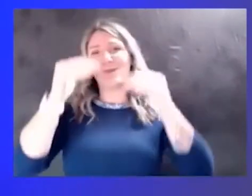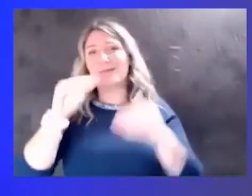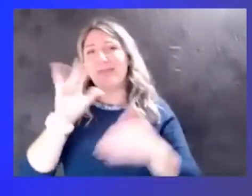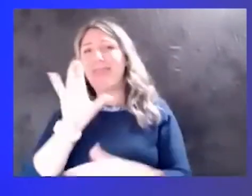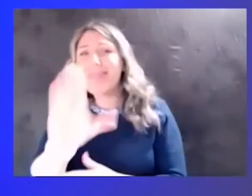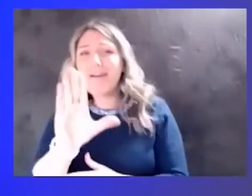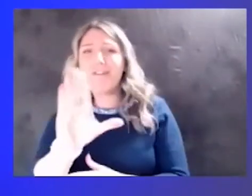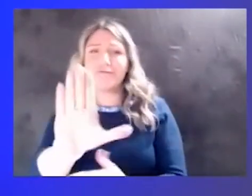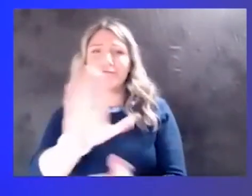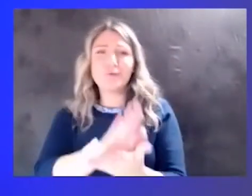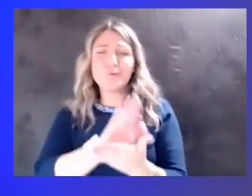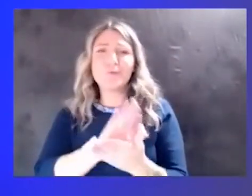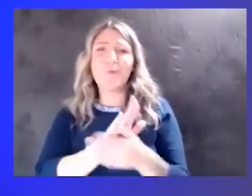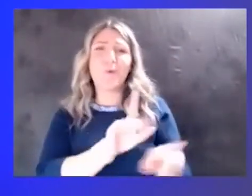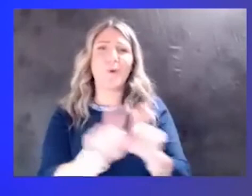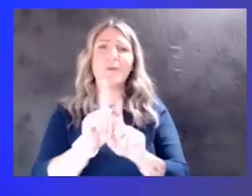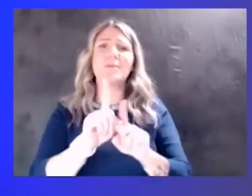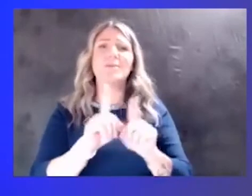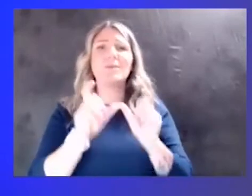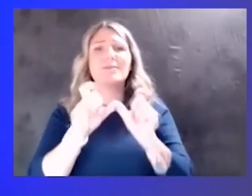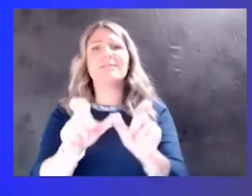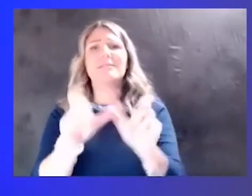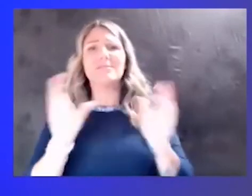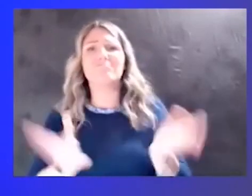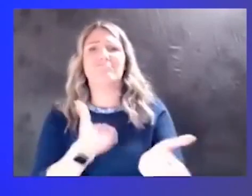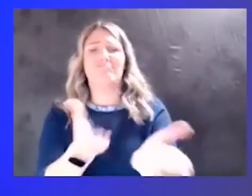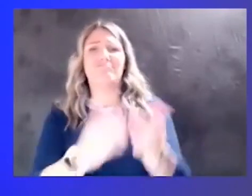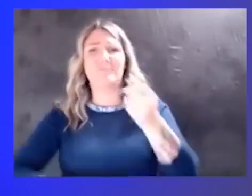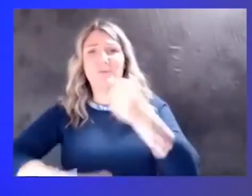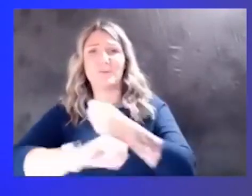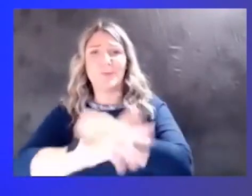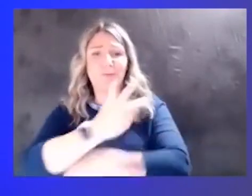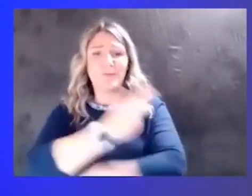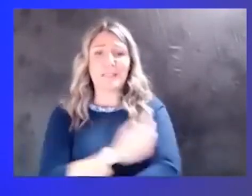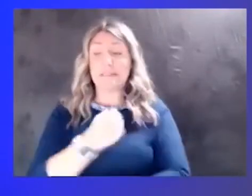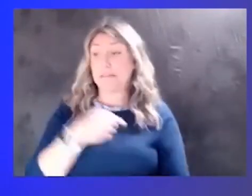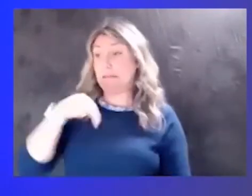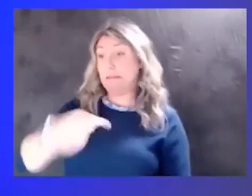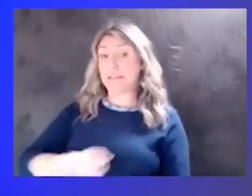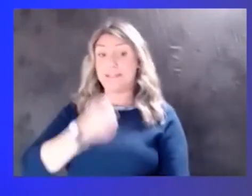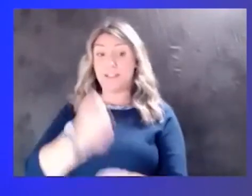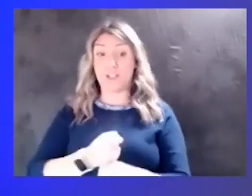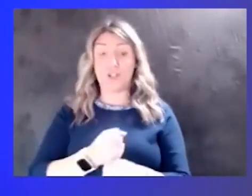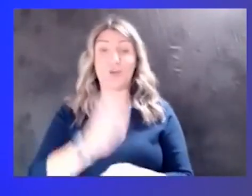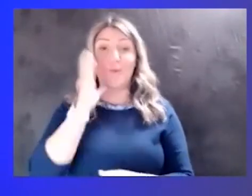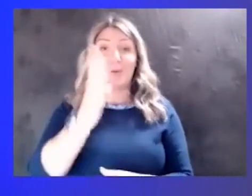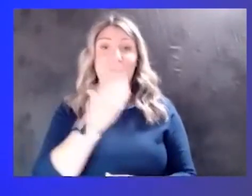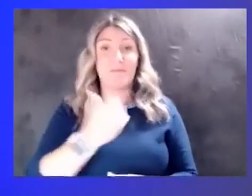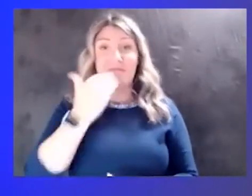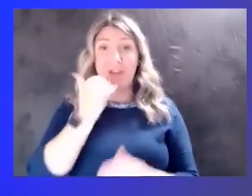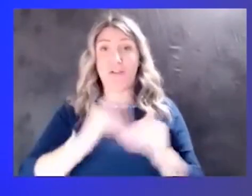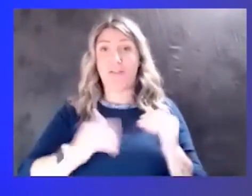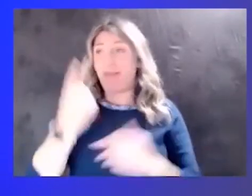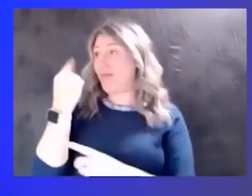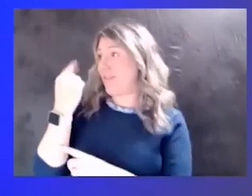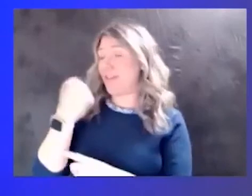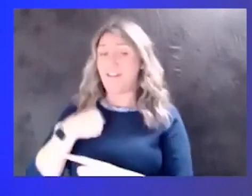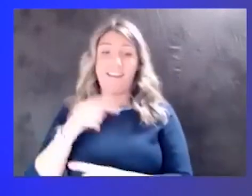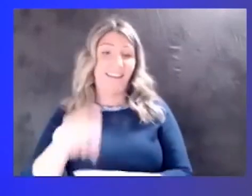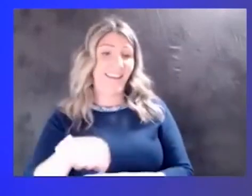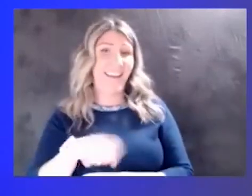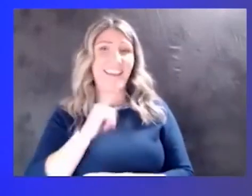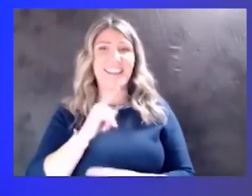continue to endorse vaccination. I think this coming school year will be much better than the last school year. I had to do virtual learning for